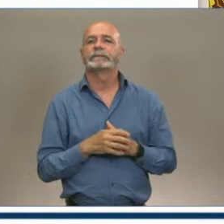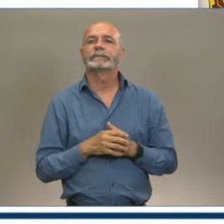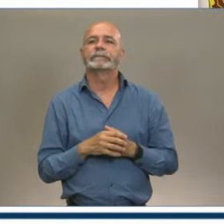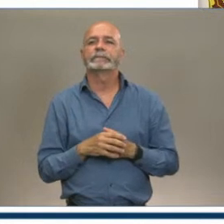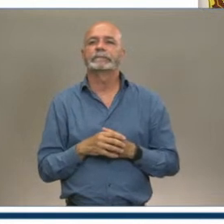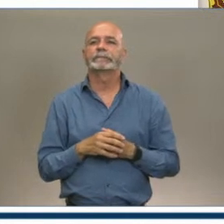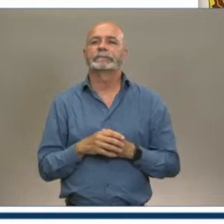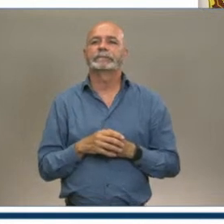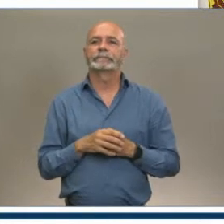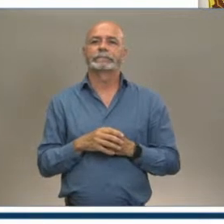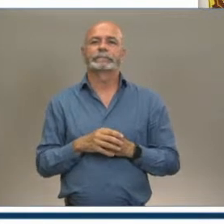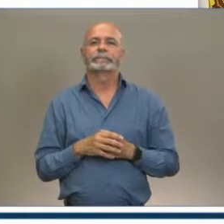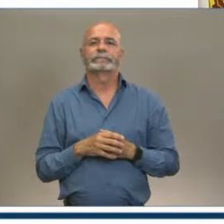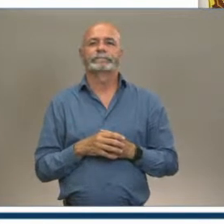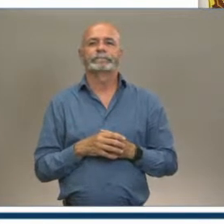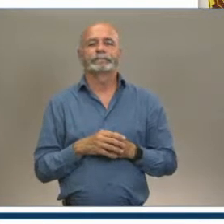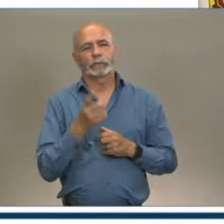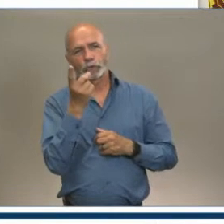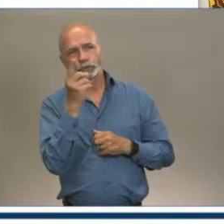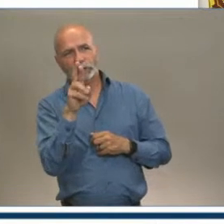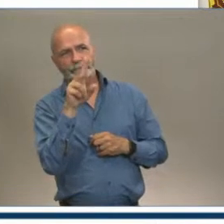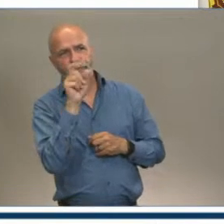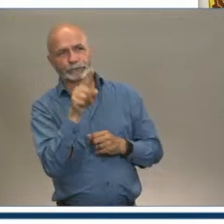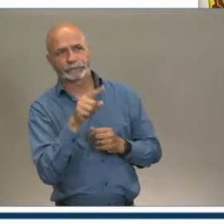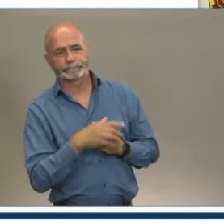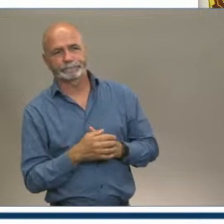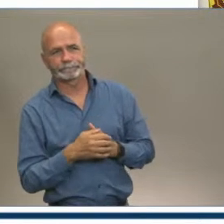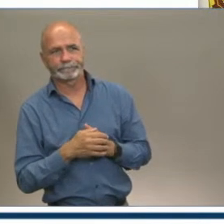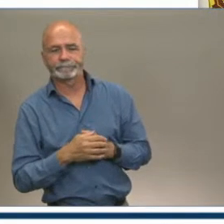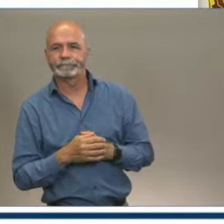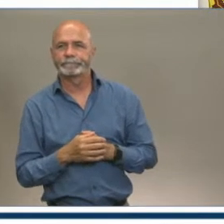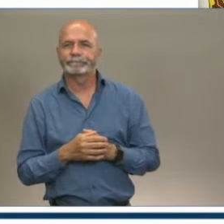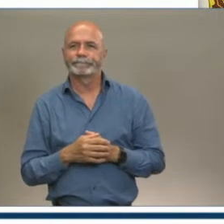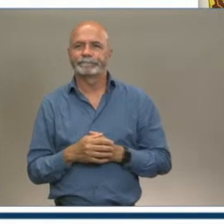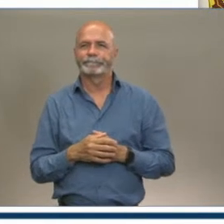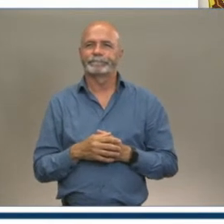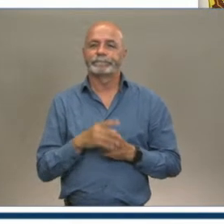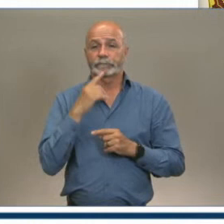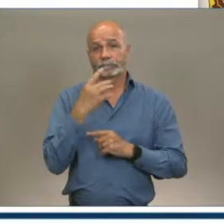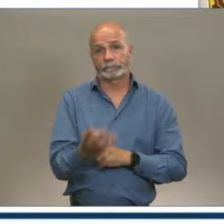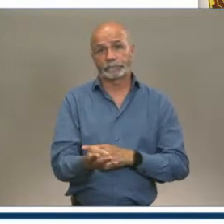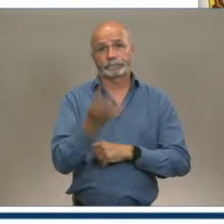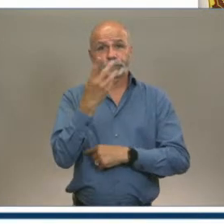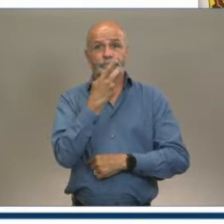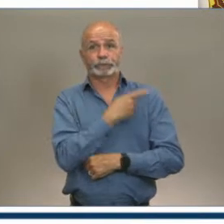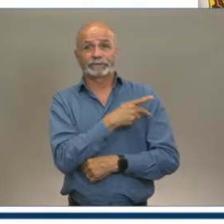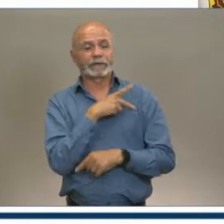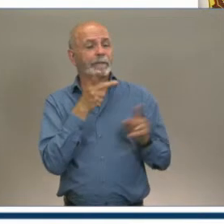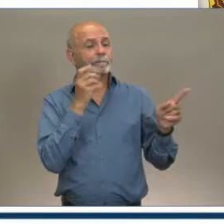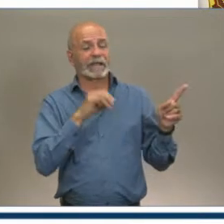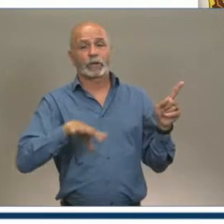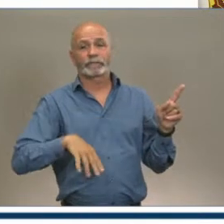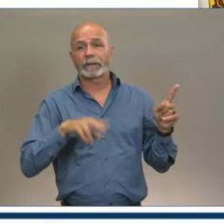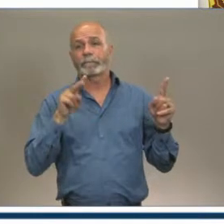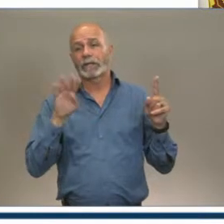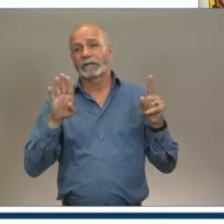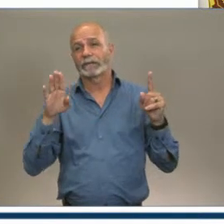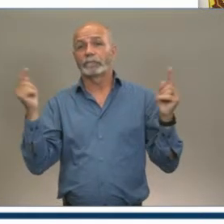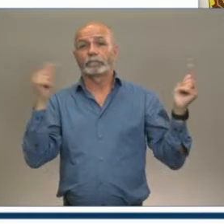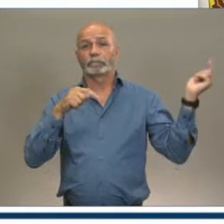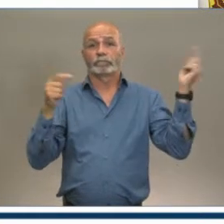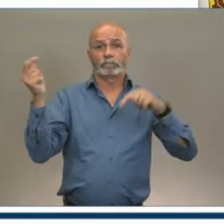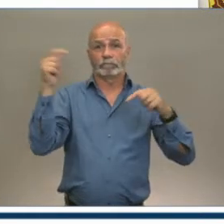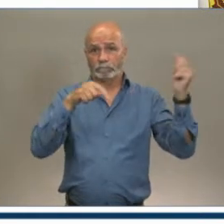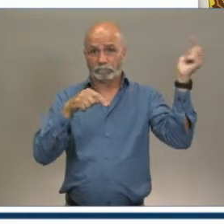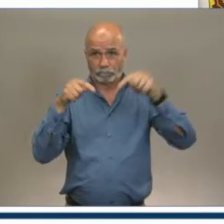Thanks. Dr. Strang, with the reopening or with the Atlantic bubble, people being able to come here, and with testing being